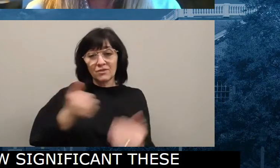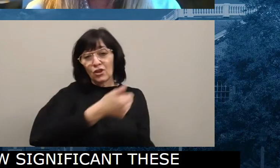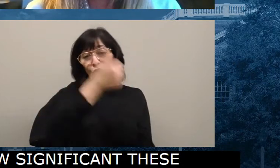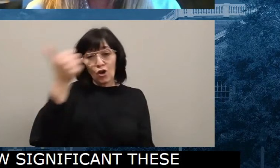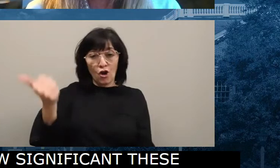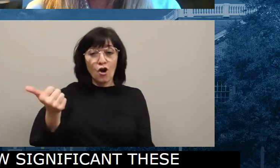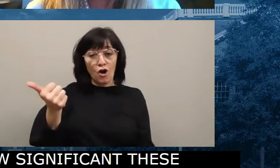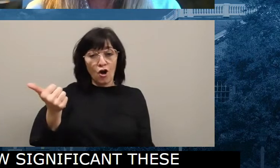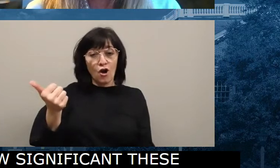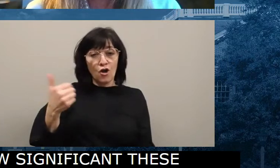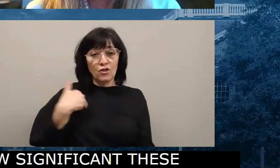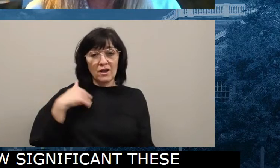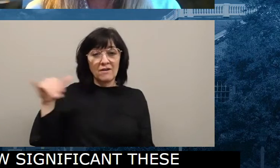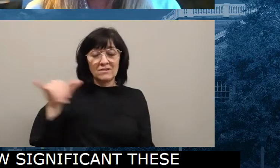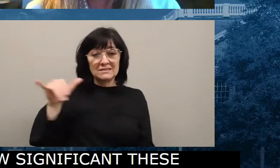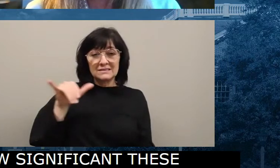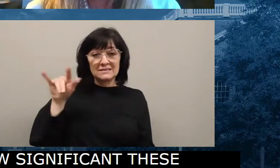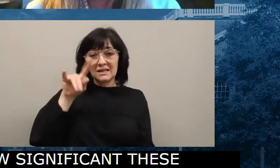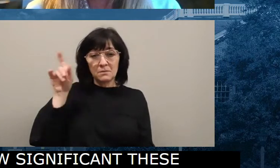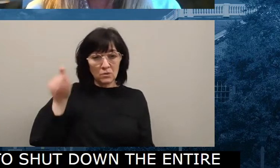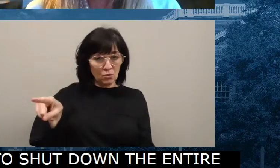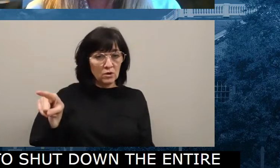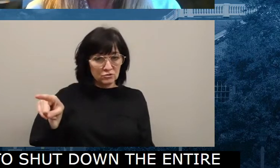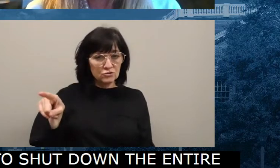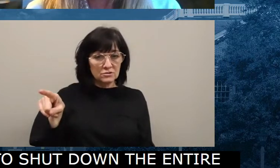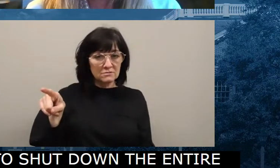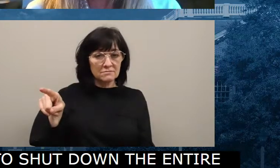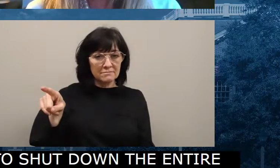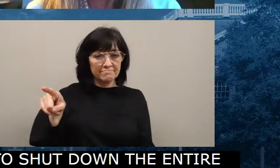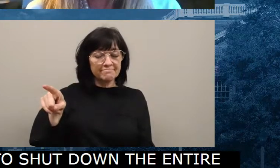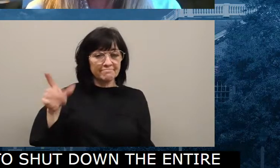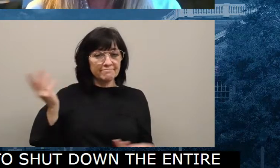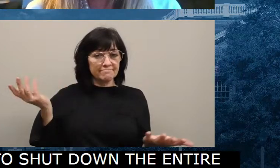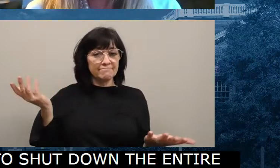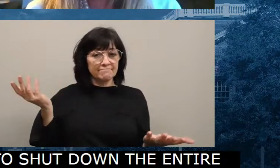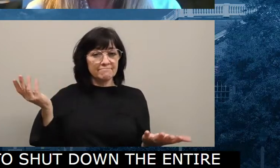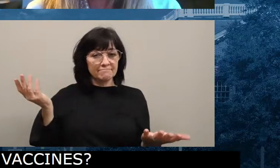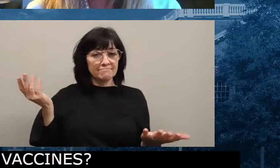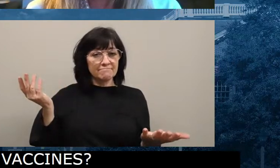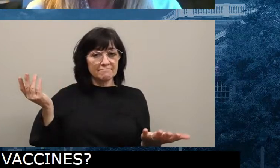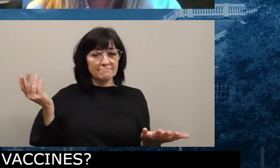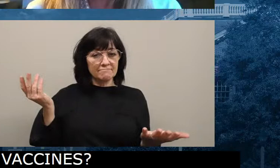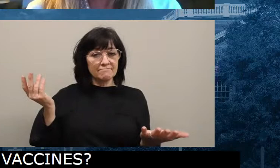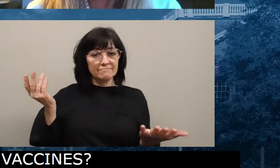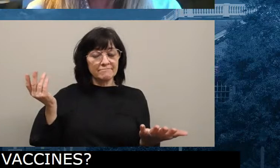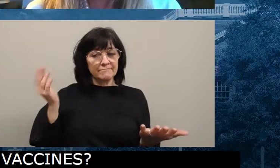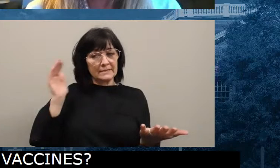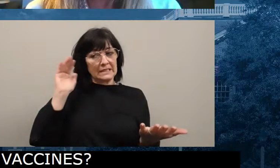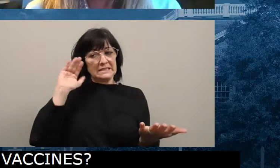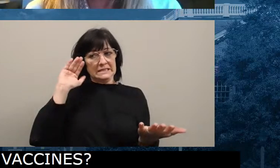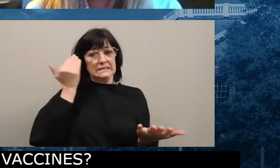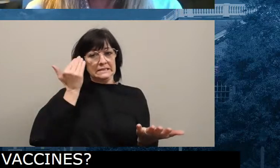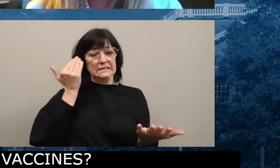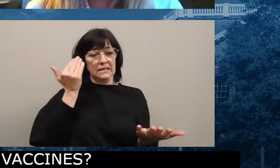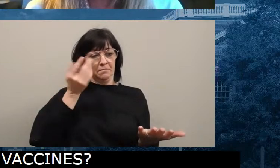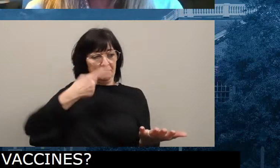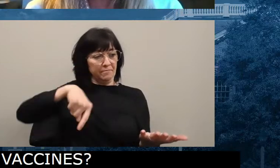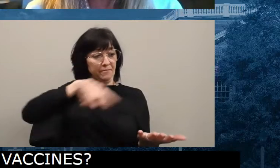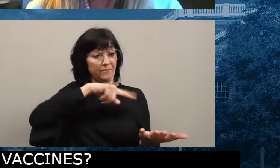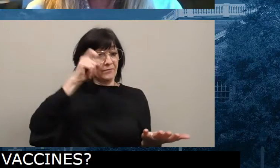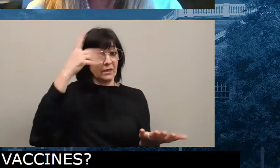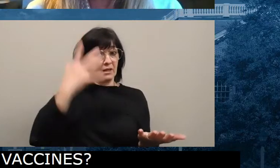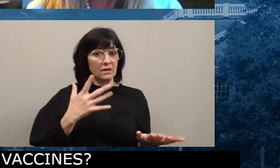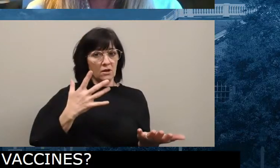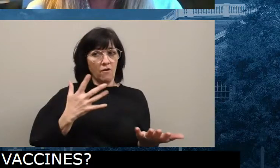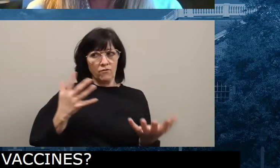did sound like a kind of de minimis, statistically insignificant number in the scheme